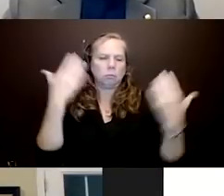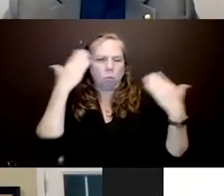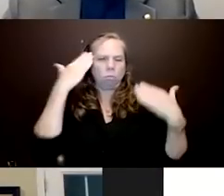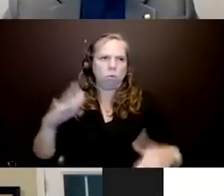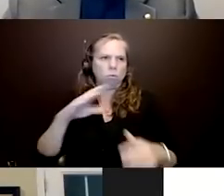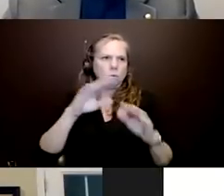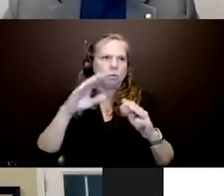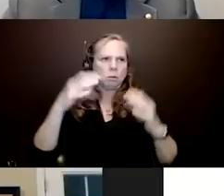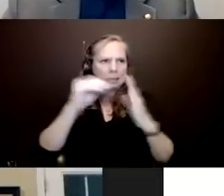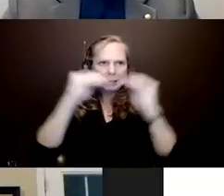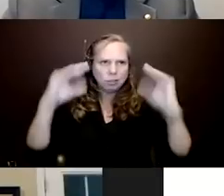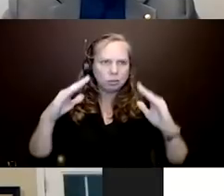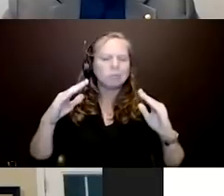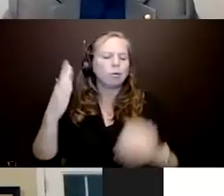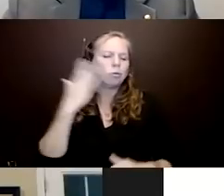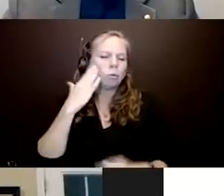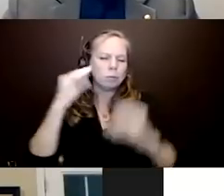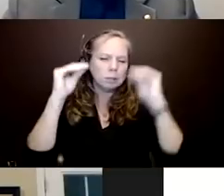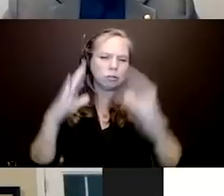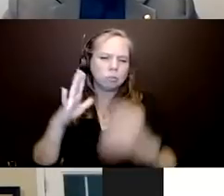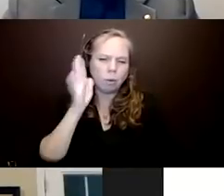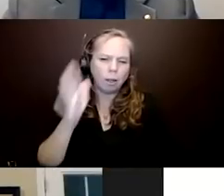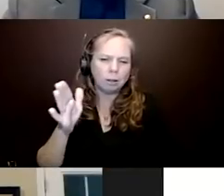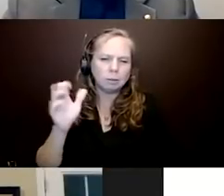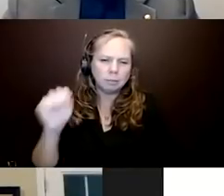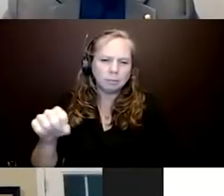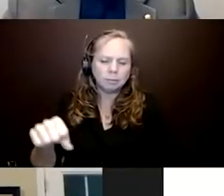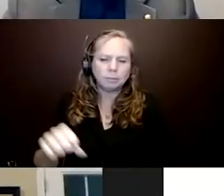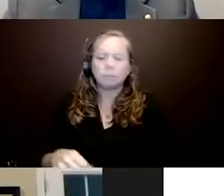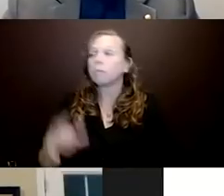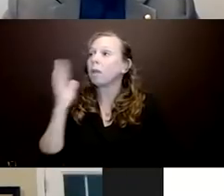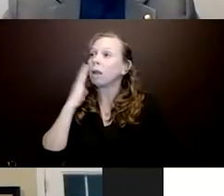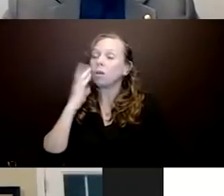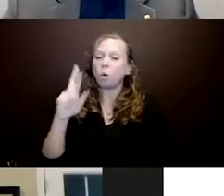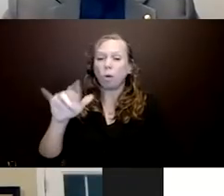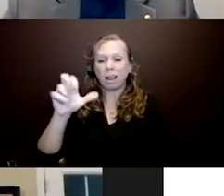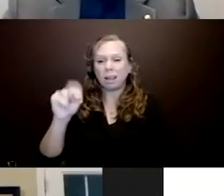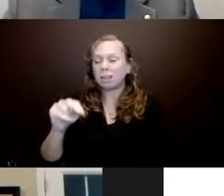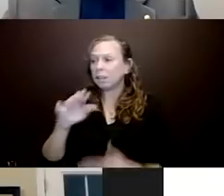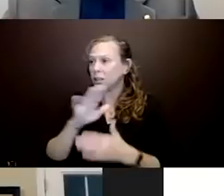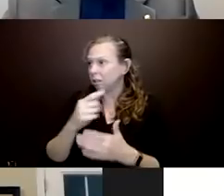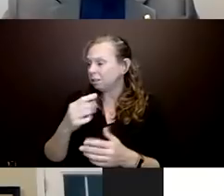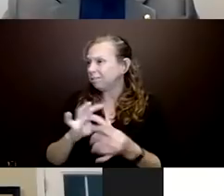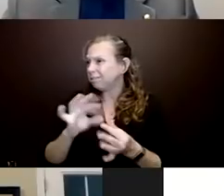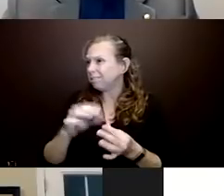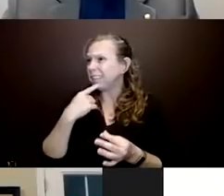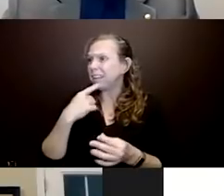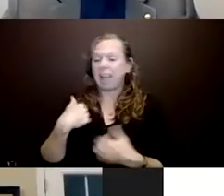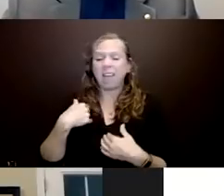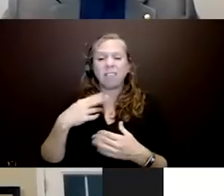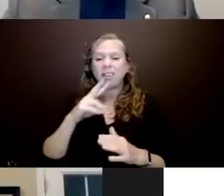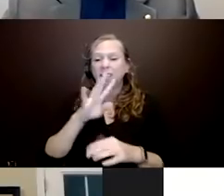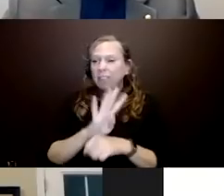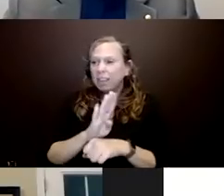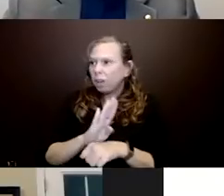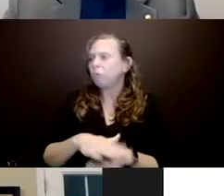Okay. Another question, I know Ryan shared that we've got some videos that we'll be posting those links to for Schoology,